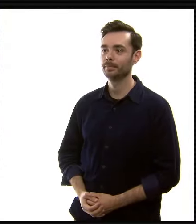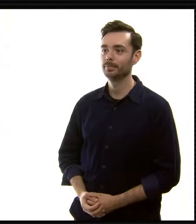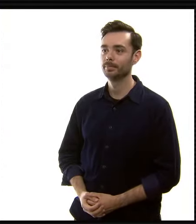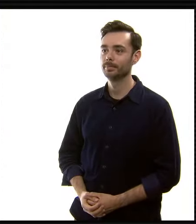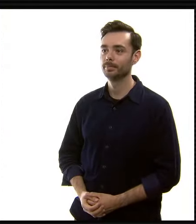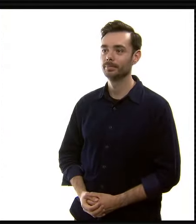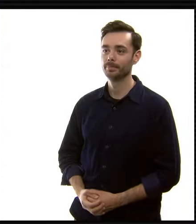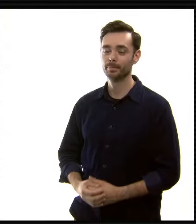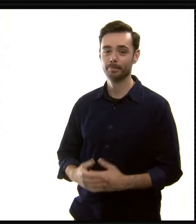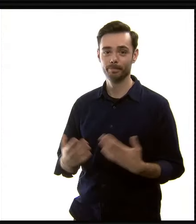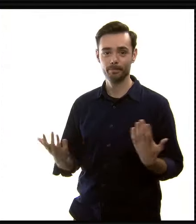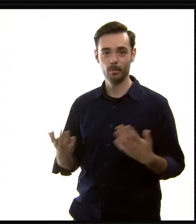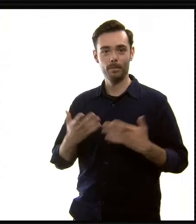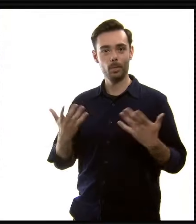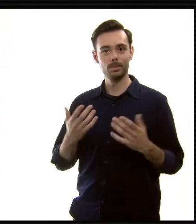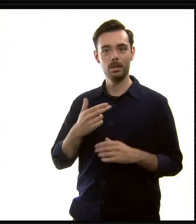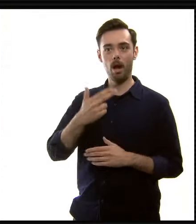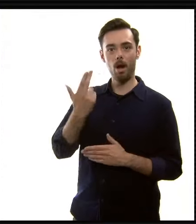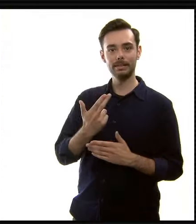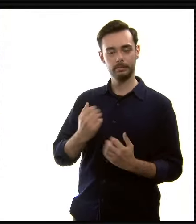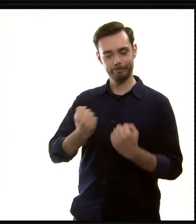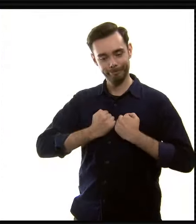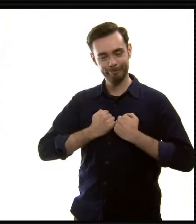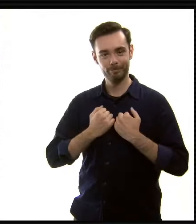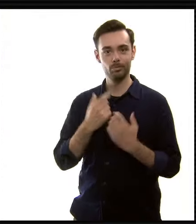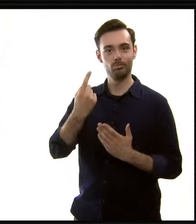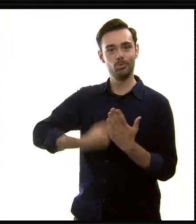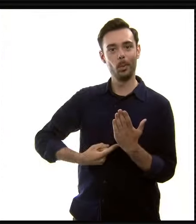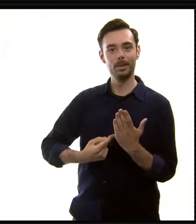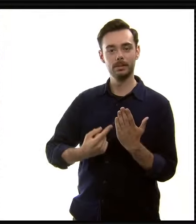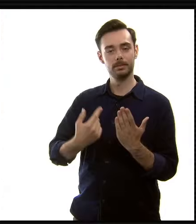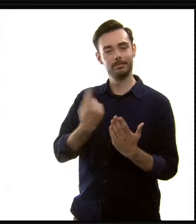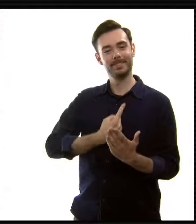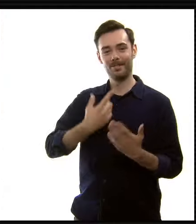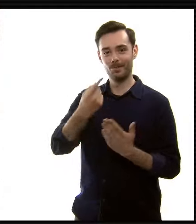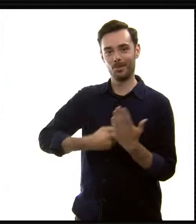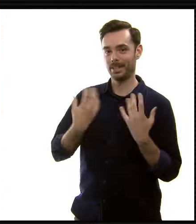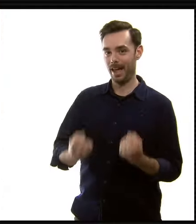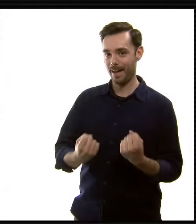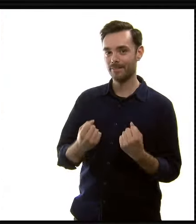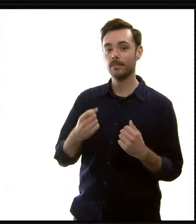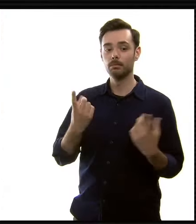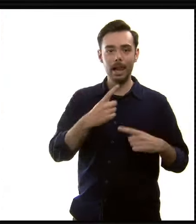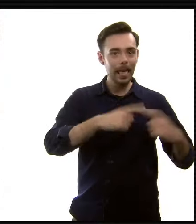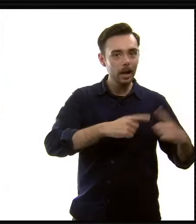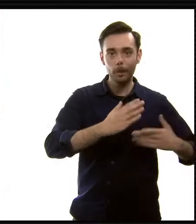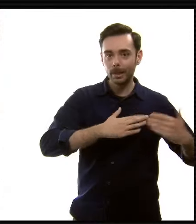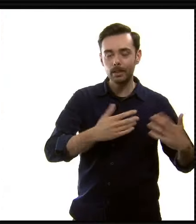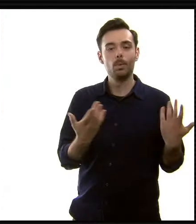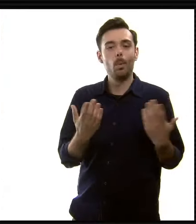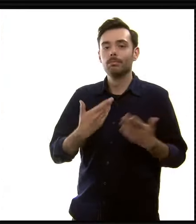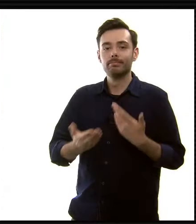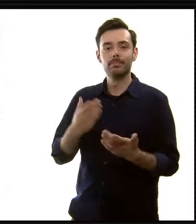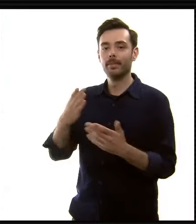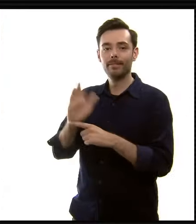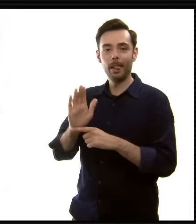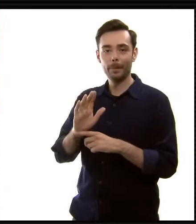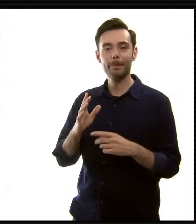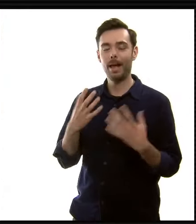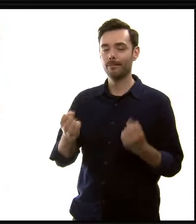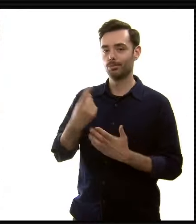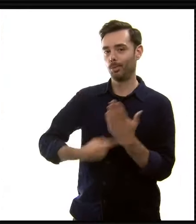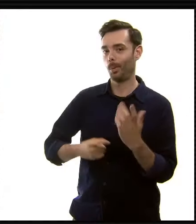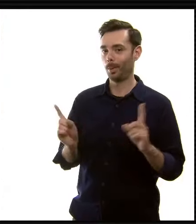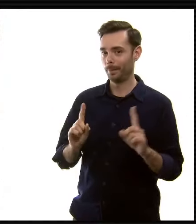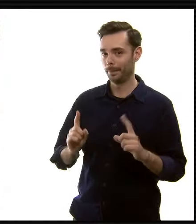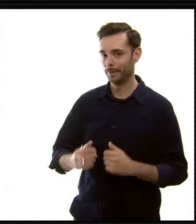that they'd like to follow. Here are 3 principles I tend to stick to when building with LEGO bricks or working on a movie.